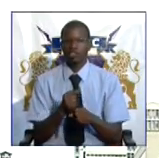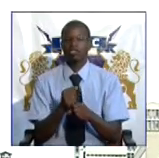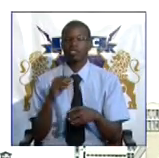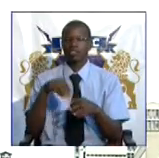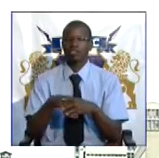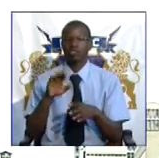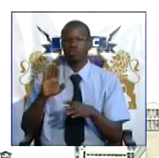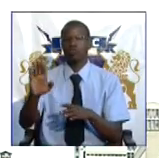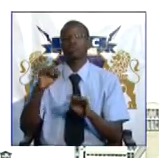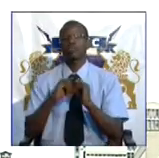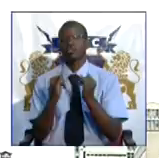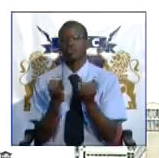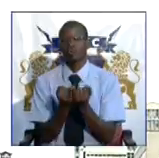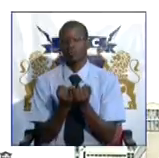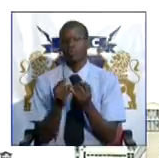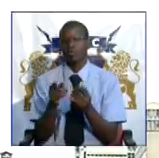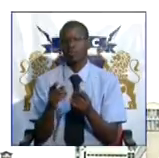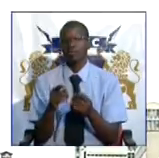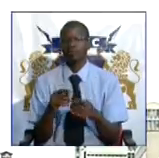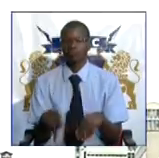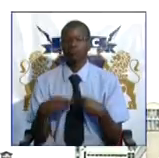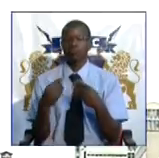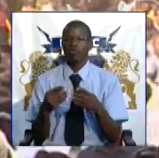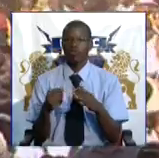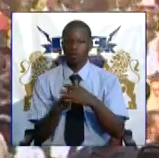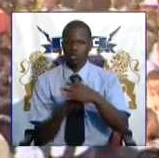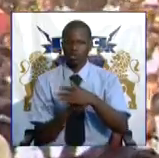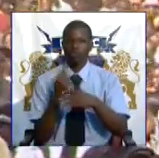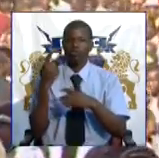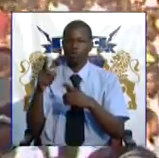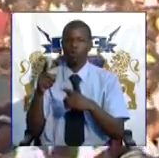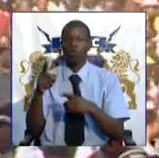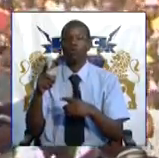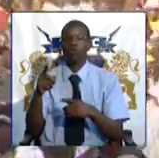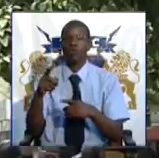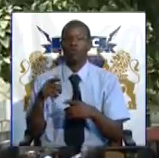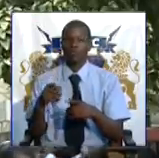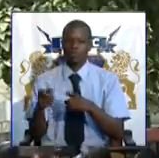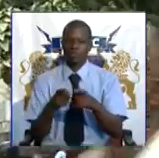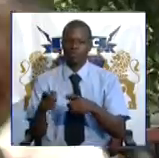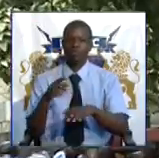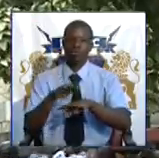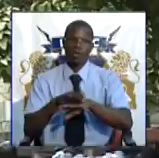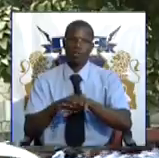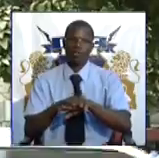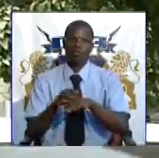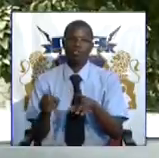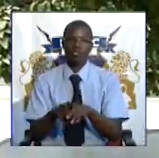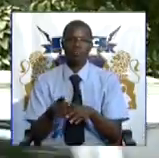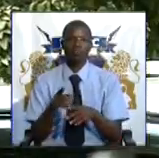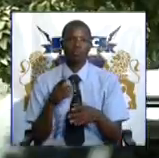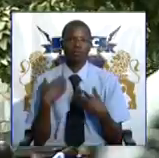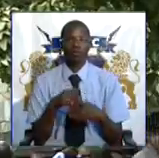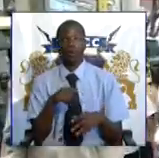only provides a foundation for effective governance, but also assures citizens that your institution is working on